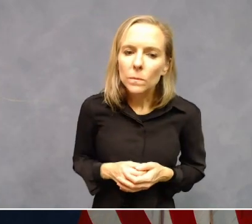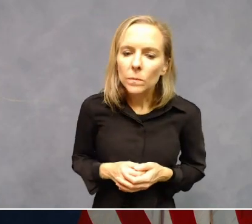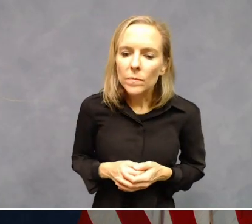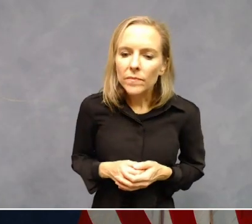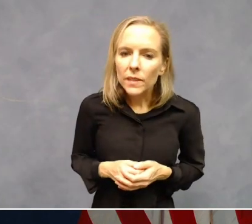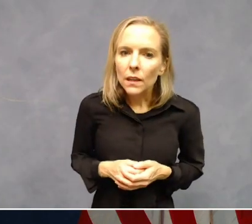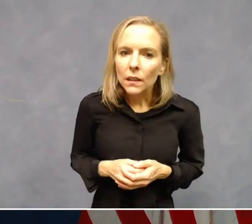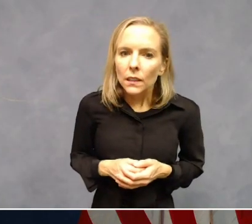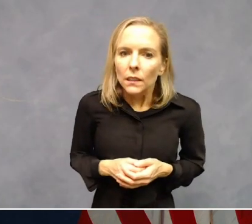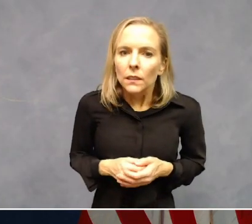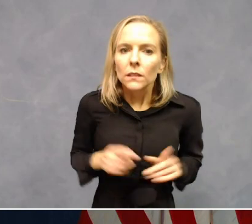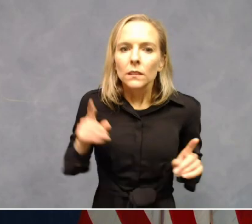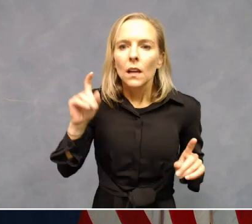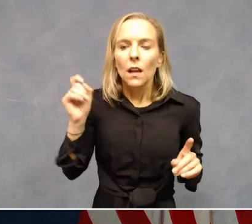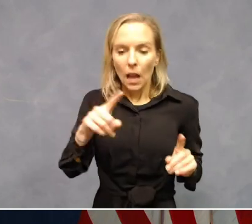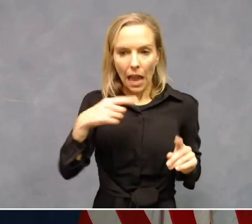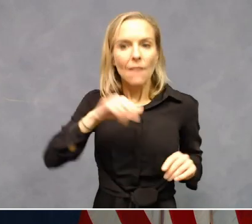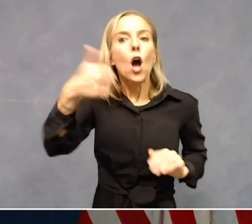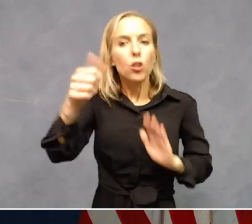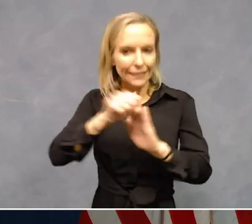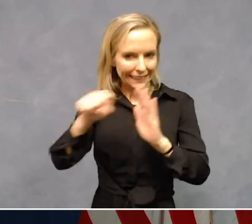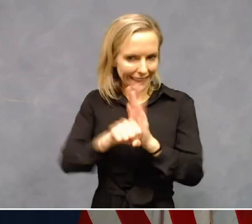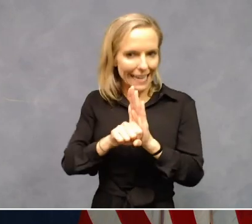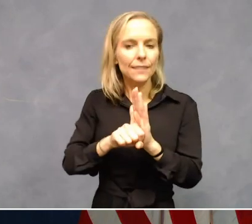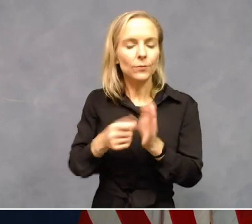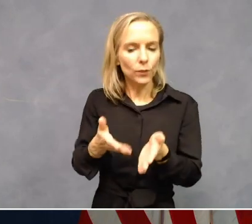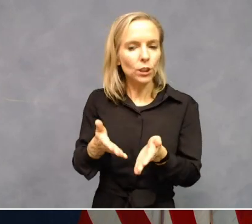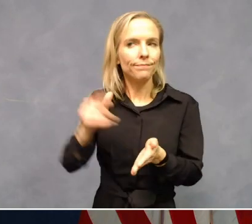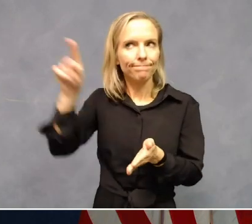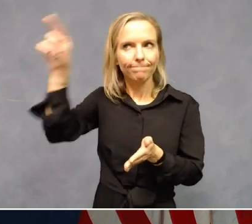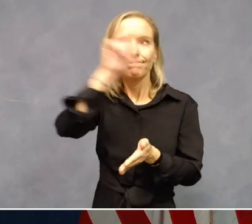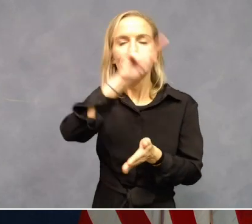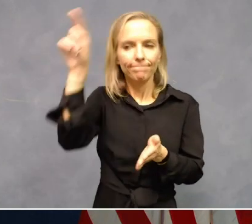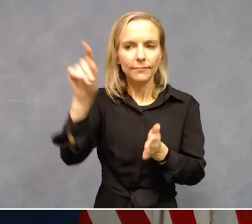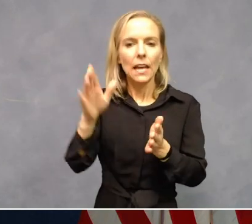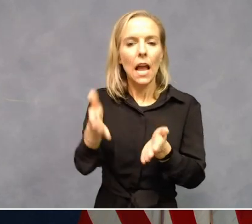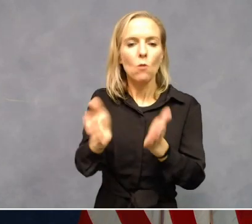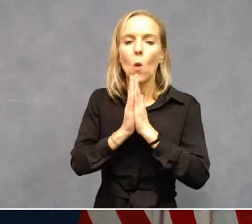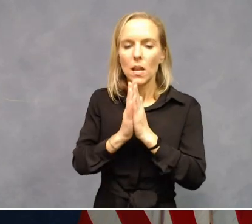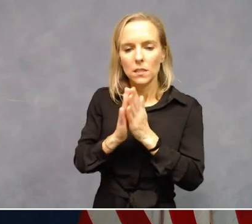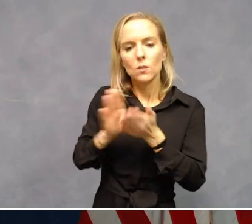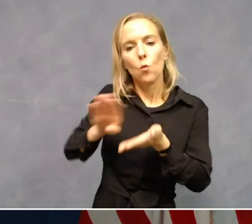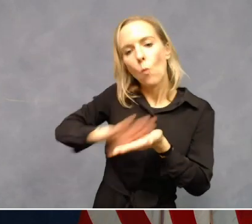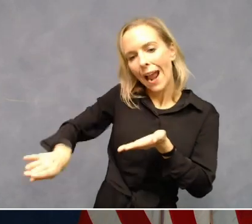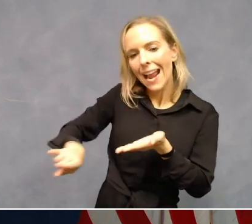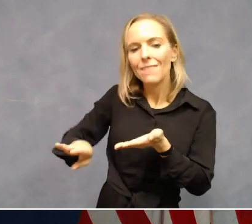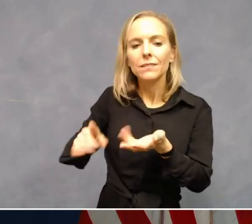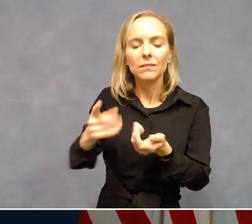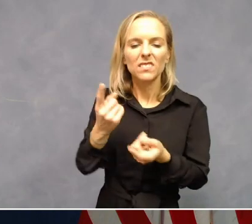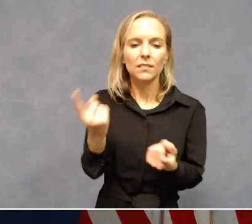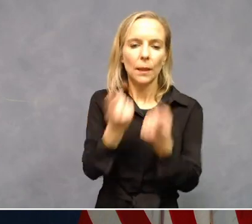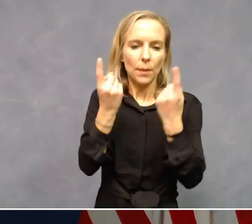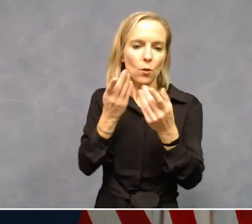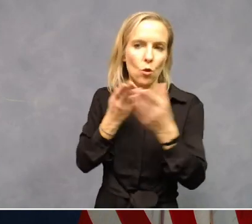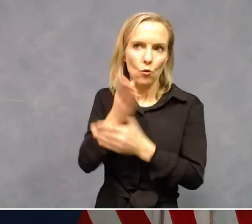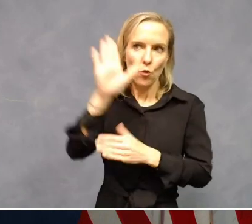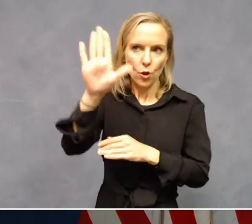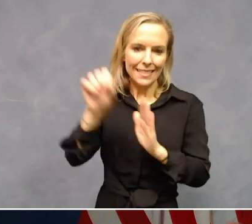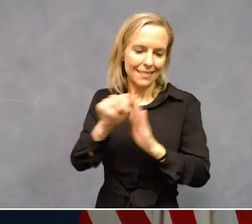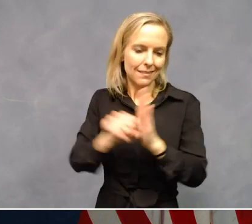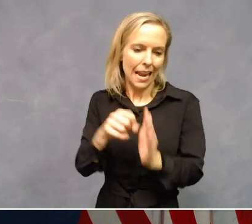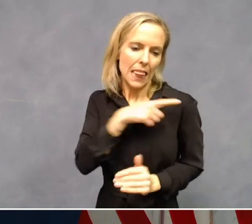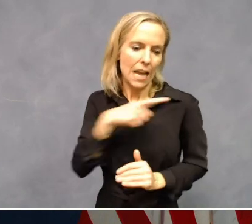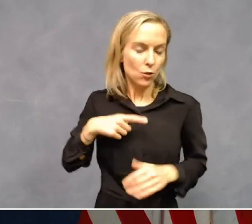There have been other states, I believe, that have requested the waiver and/or passed something through their state legislature, which you can also do.